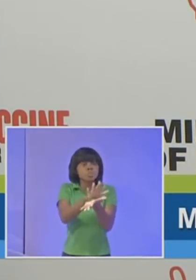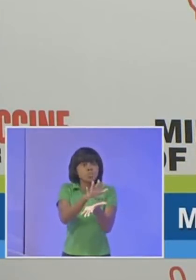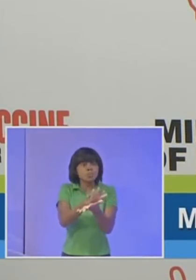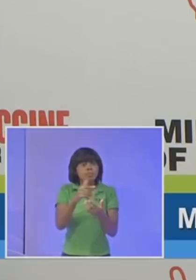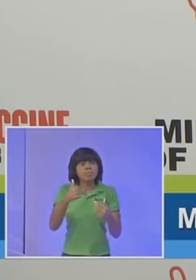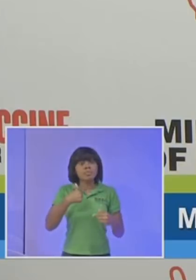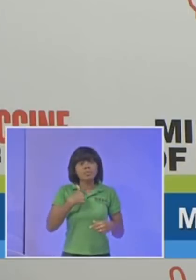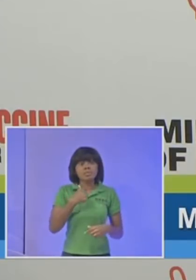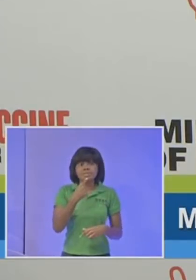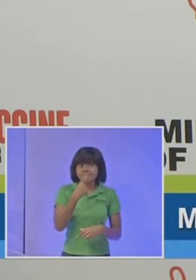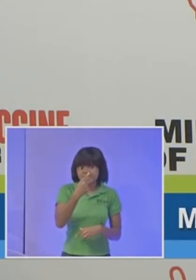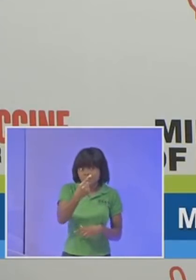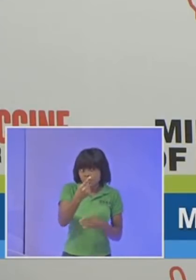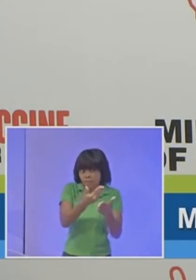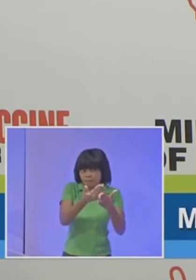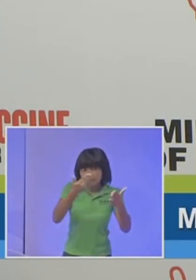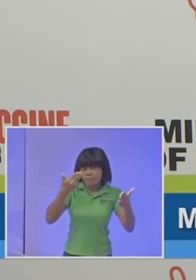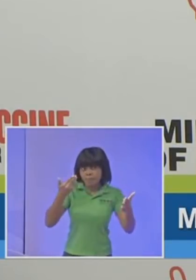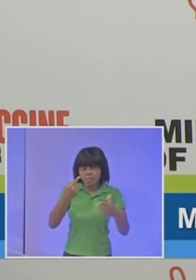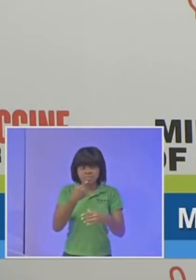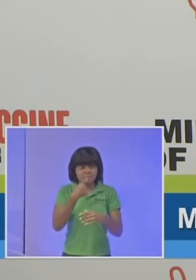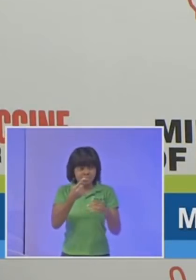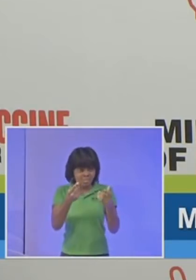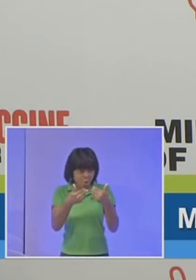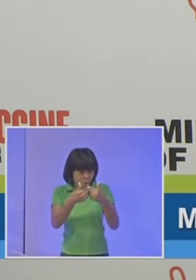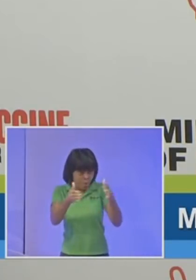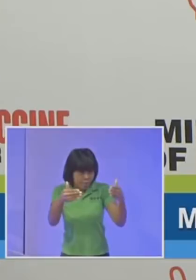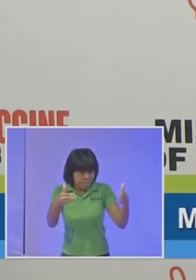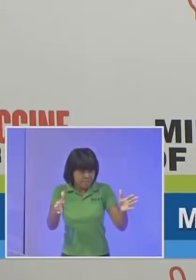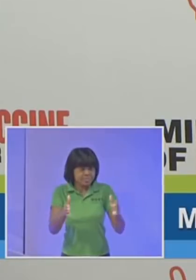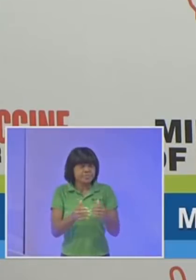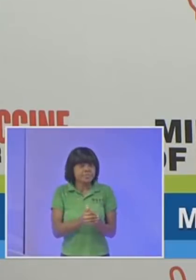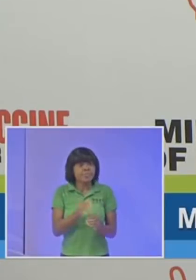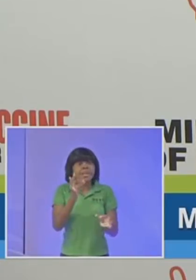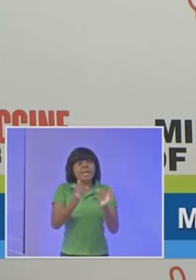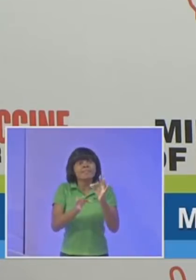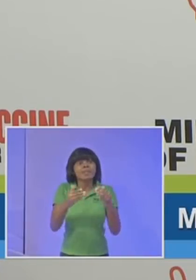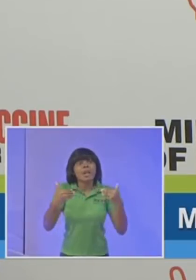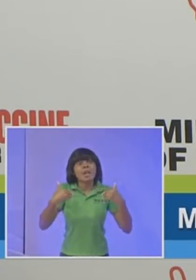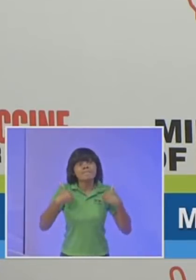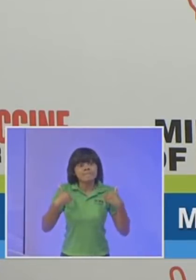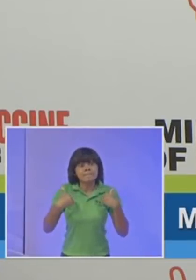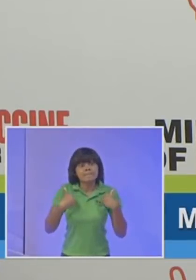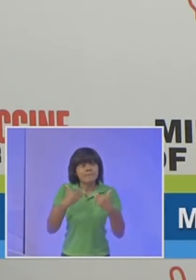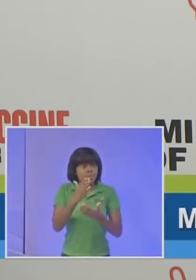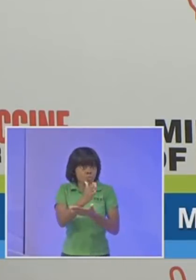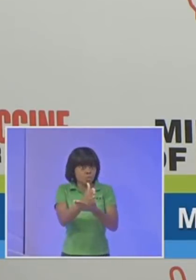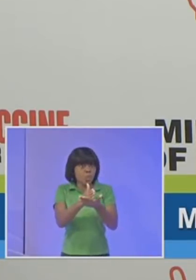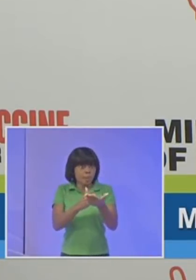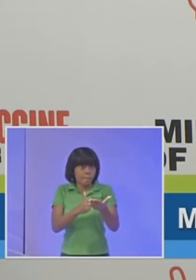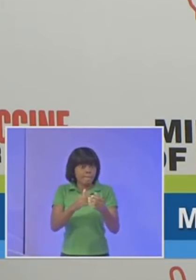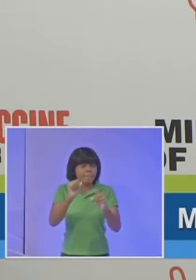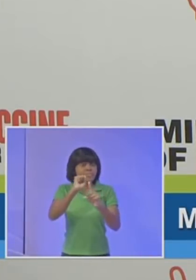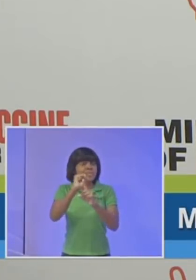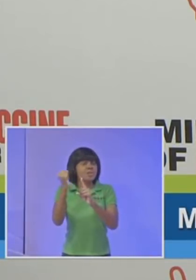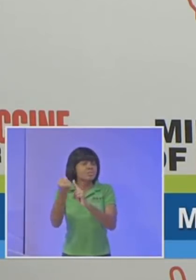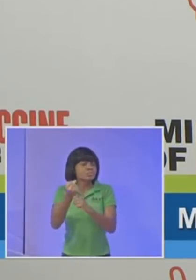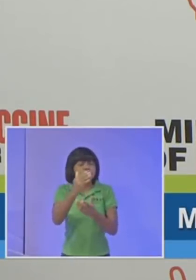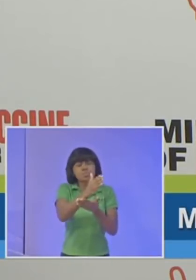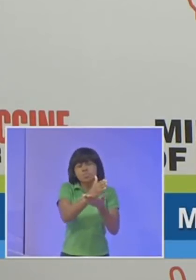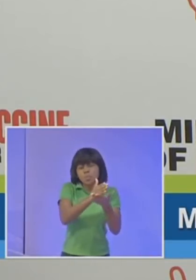open up any part of the society or the economy, there will be risks. But at this